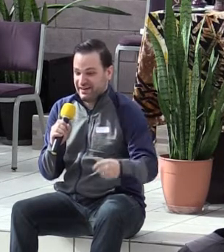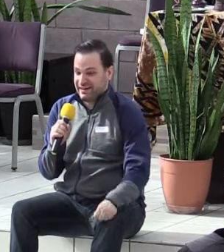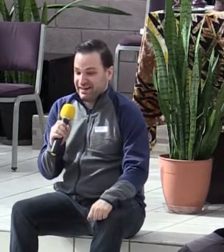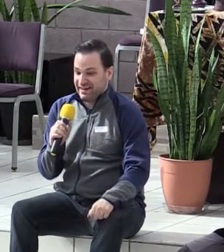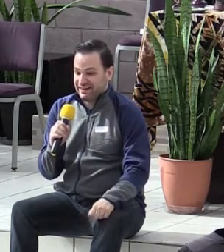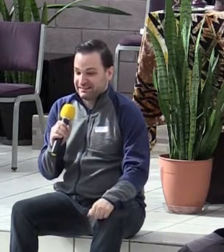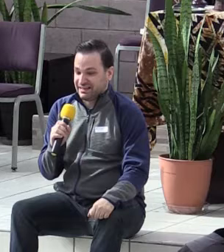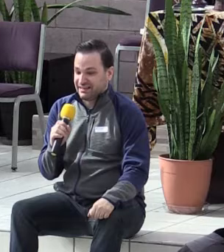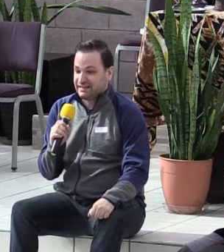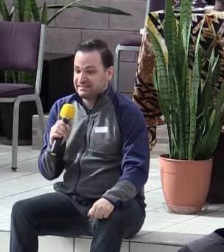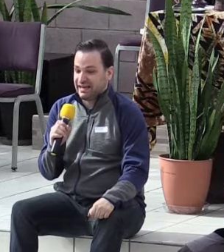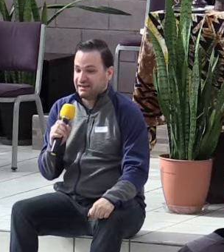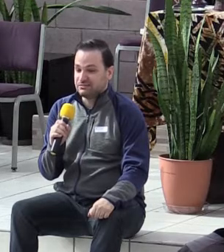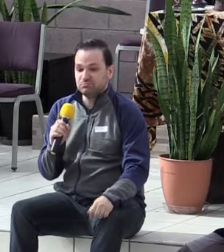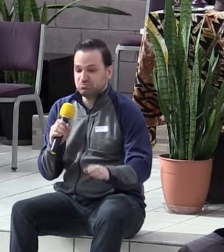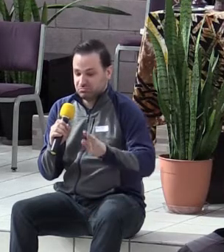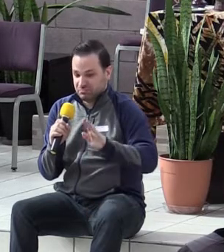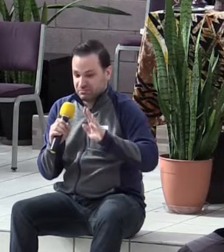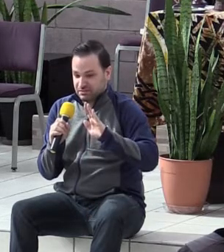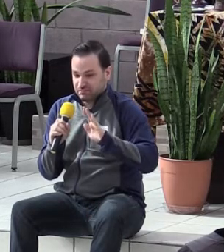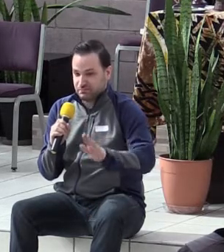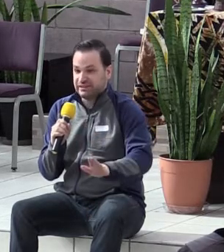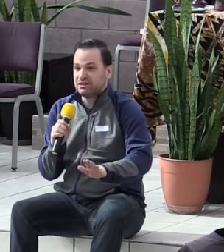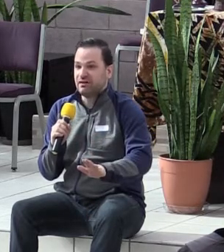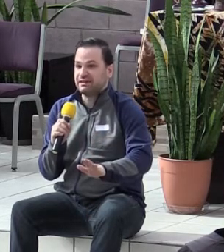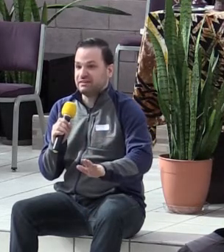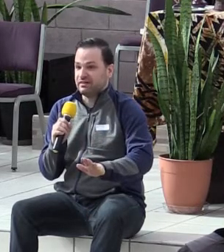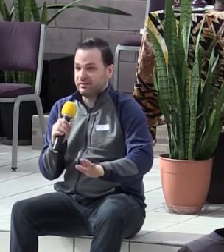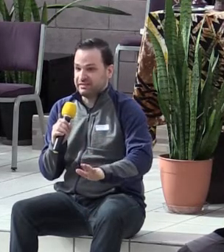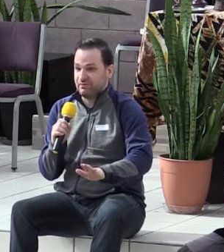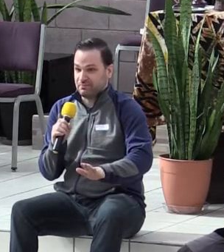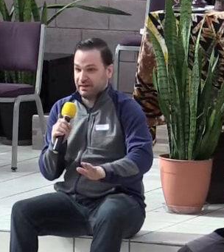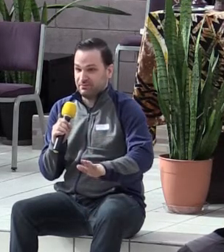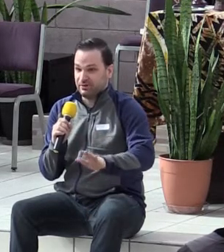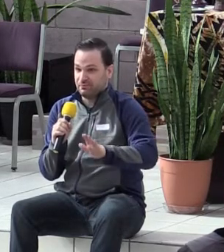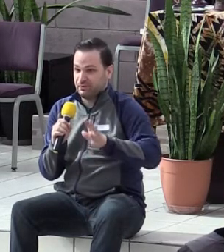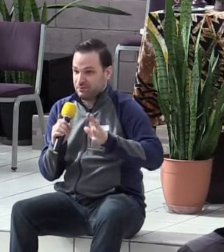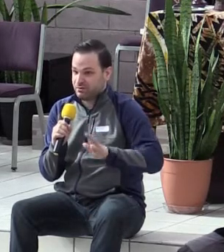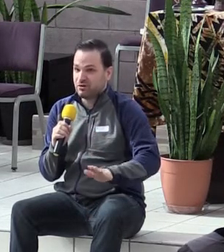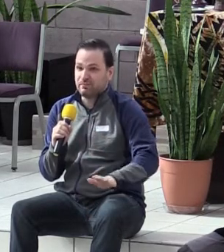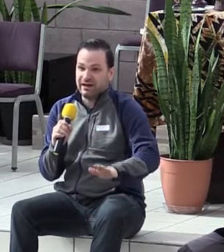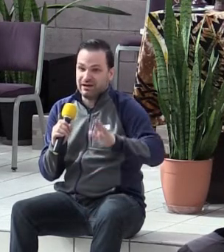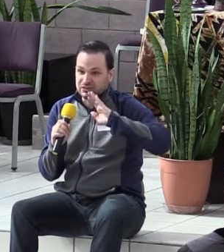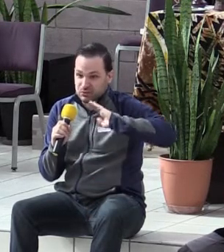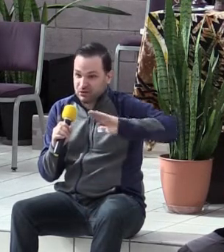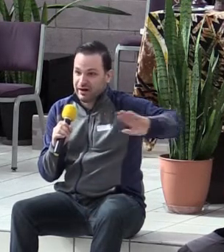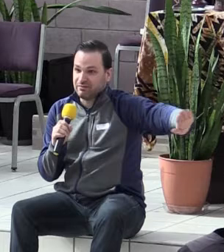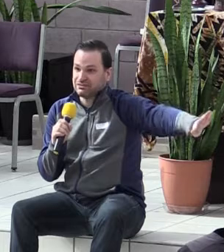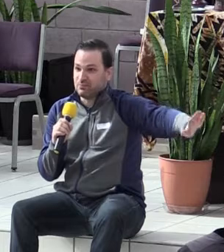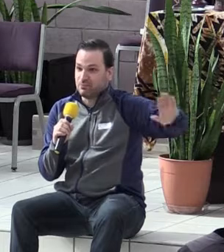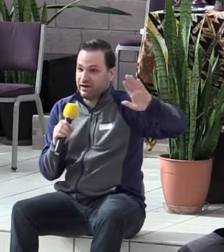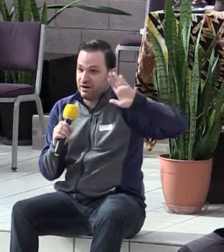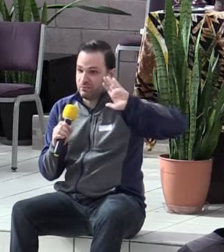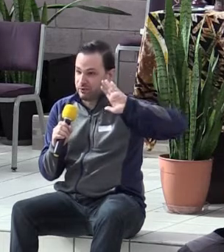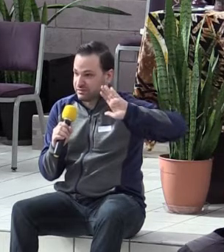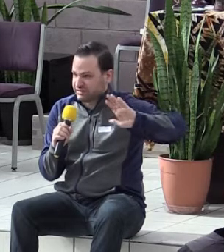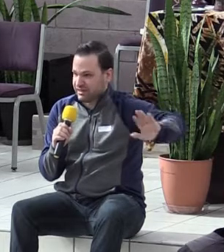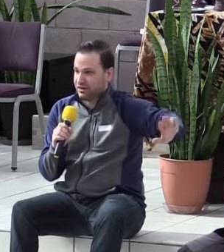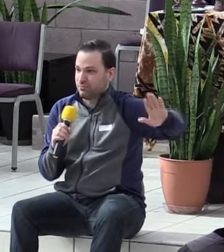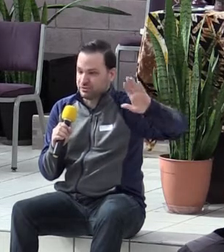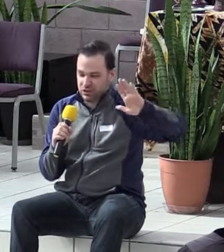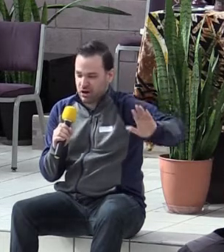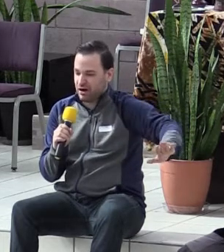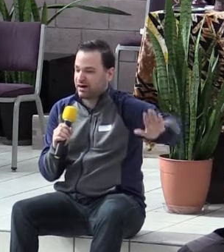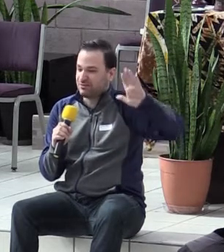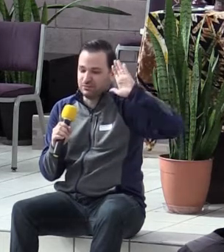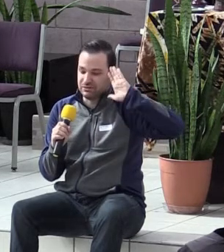blossoming. And he said, please go on another date with me. We won't go to my house. We'll go out somewhere. We'll go to